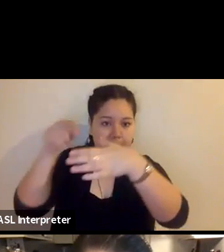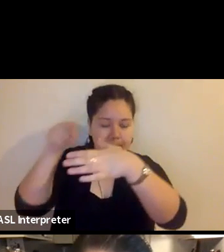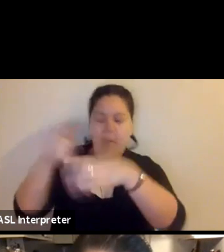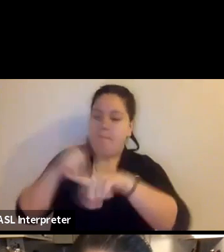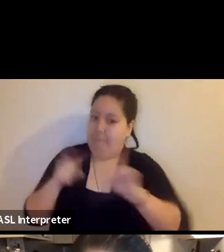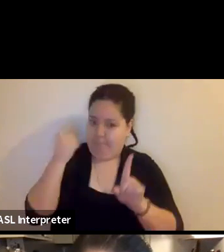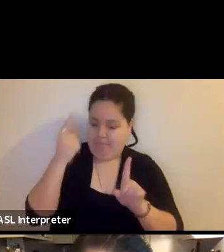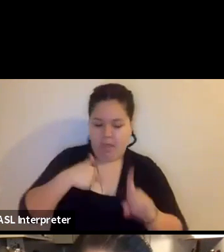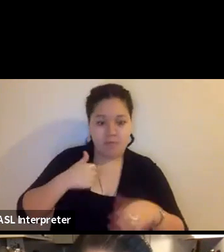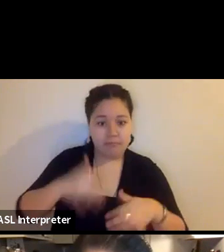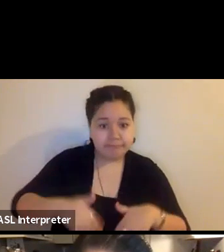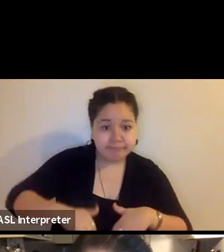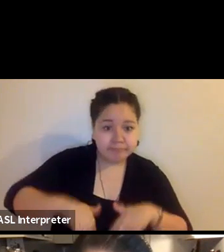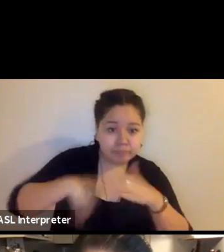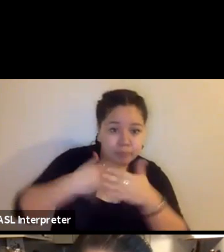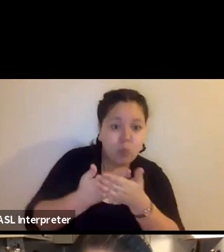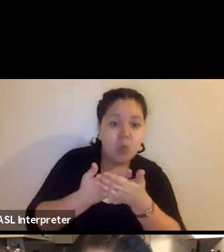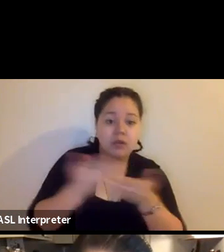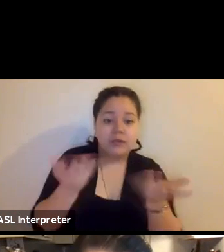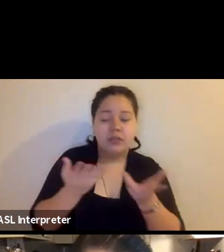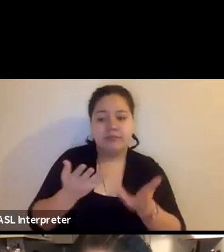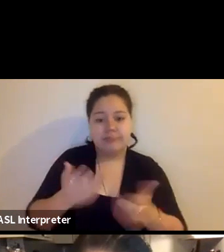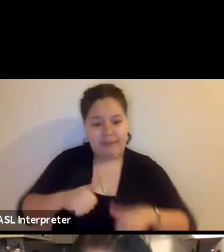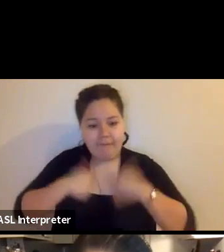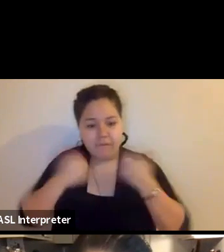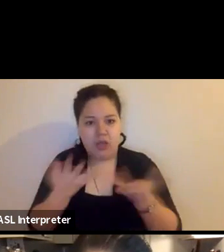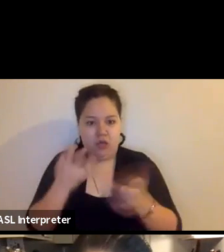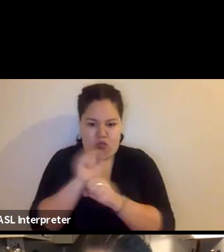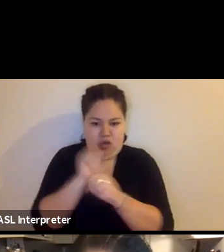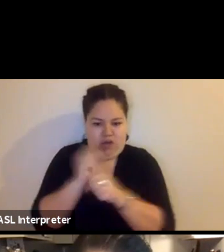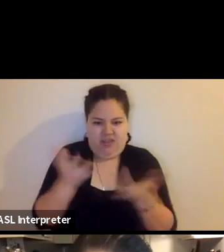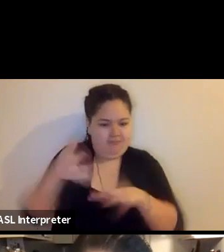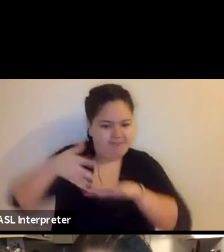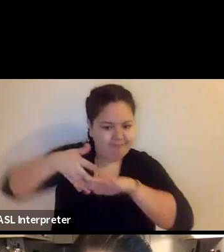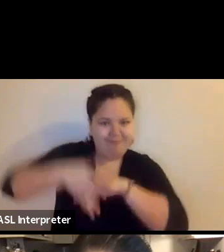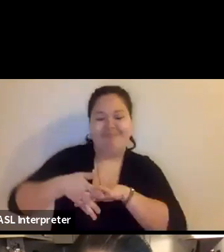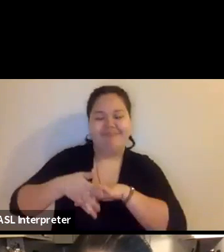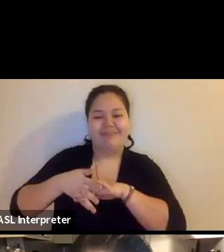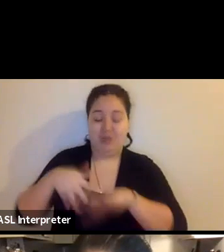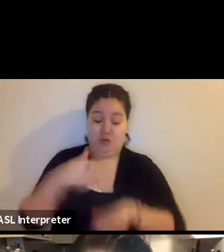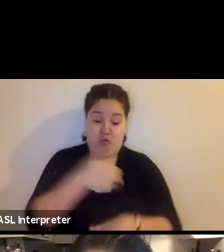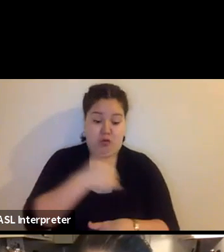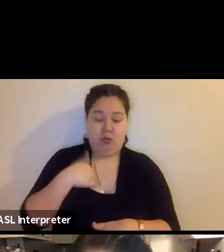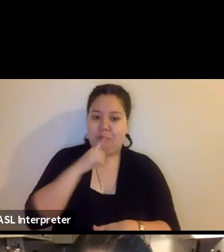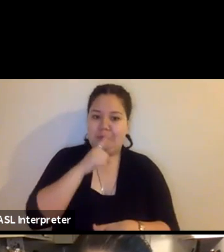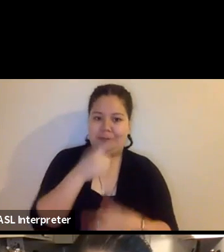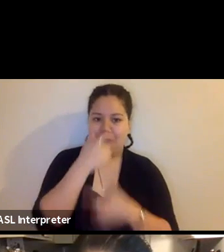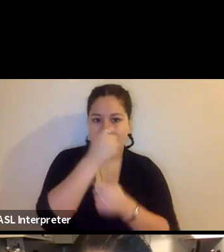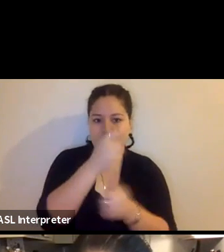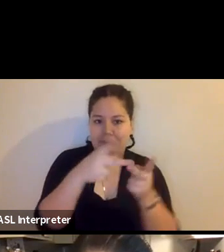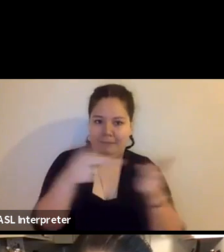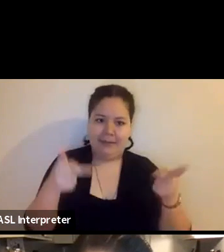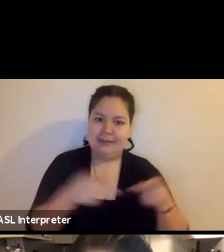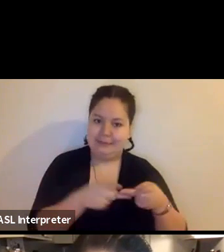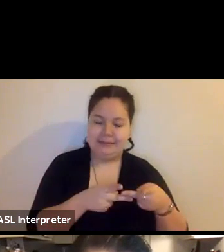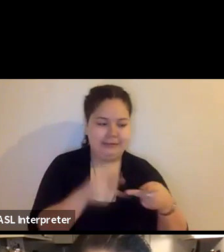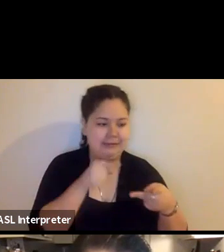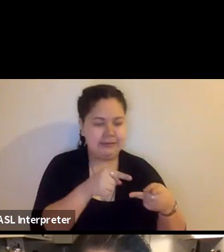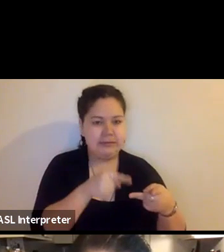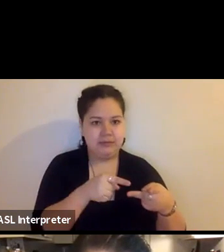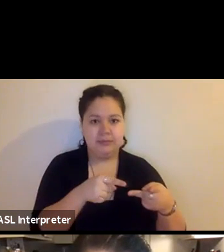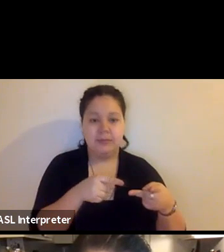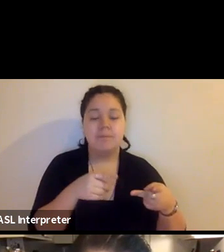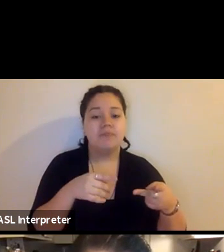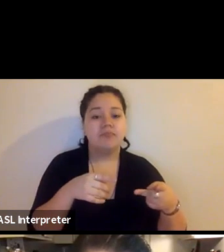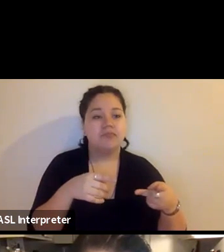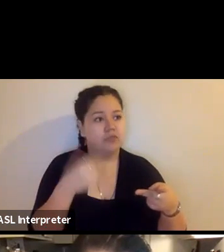here, raised here, and working here. Toronto is a very interesting place, Dagadanto, where the trees grow